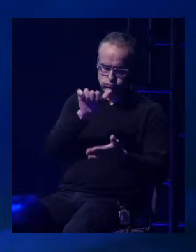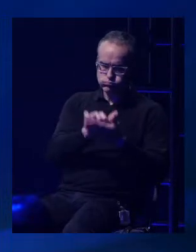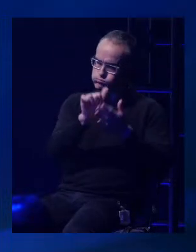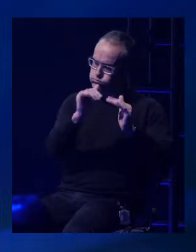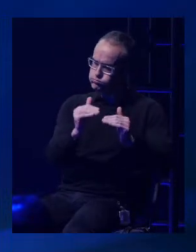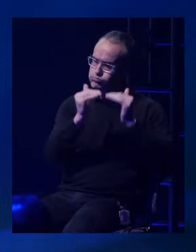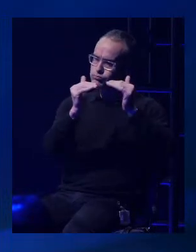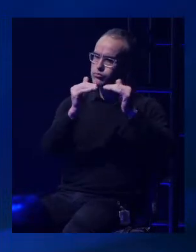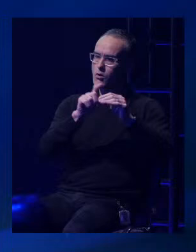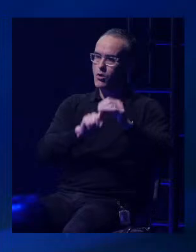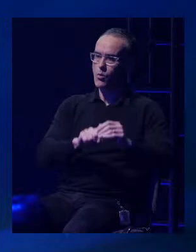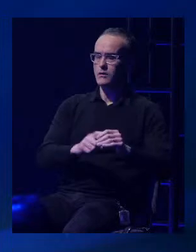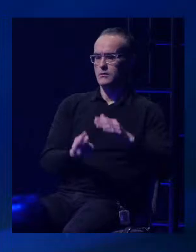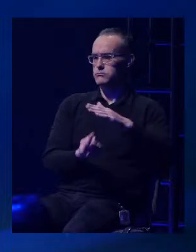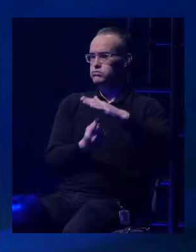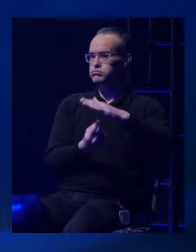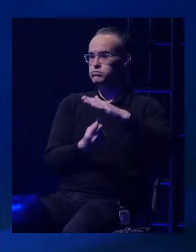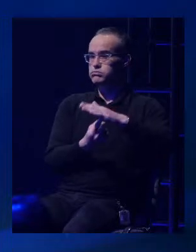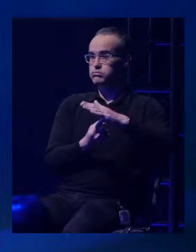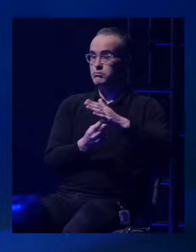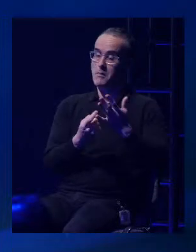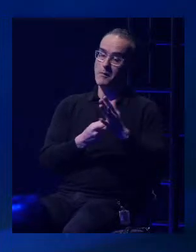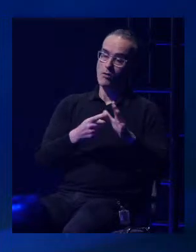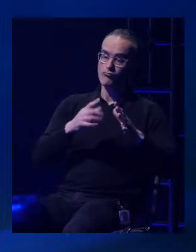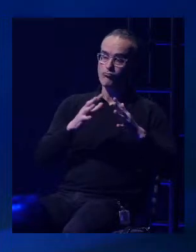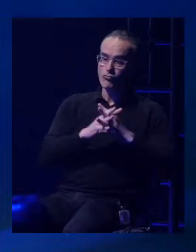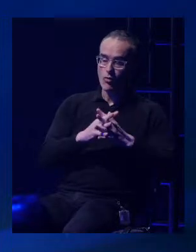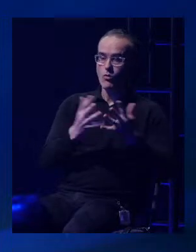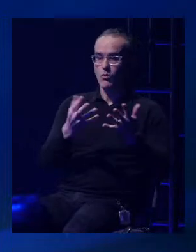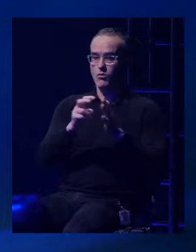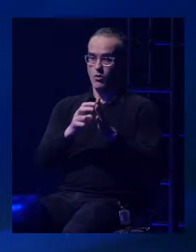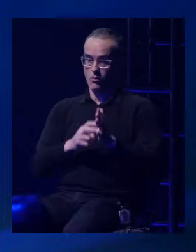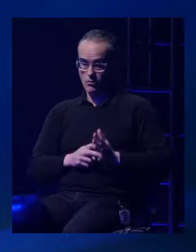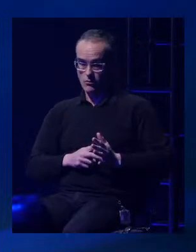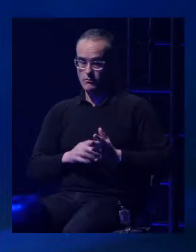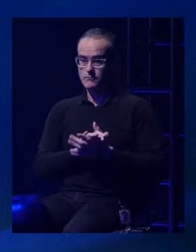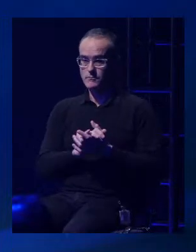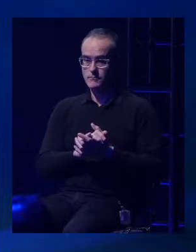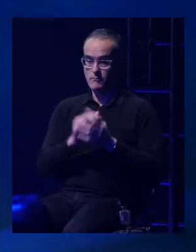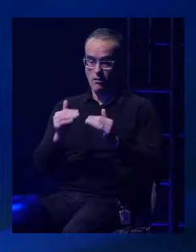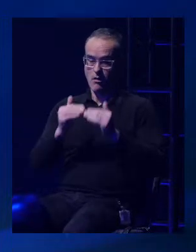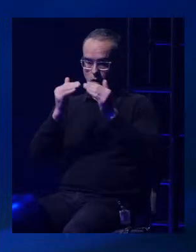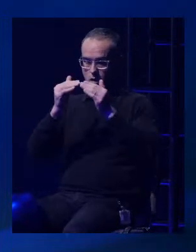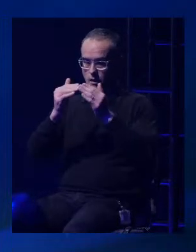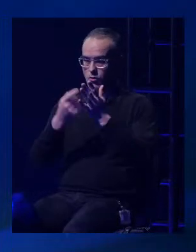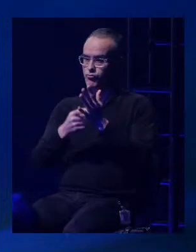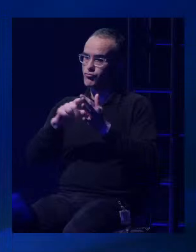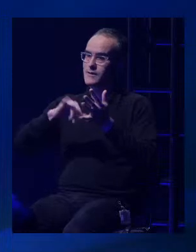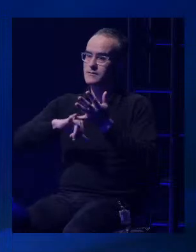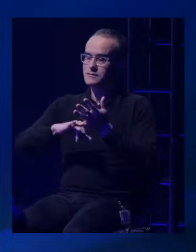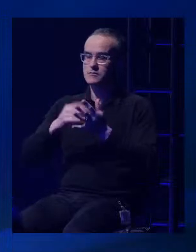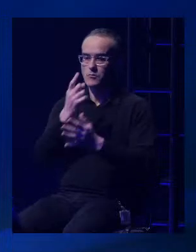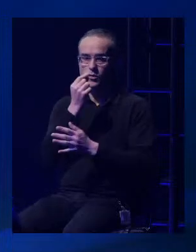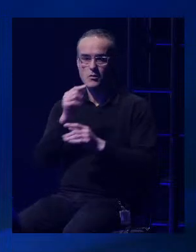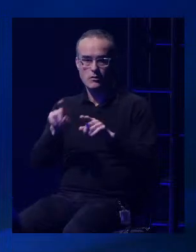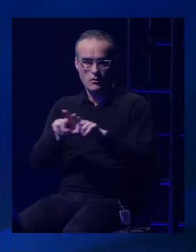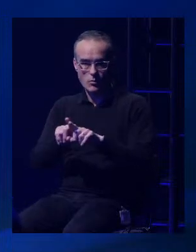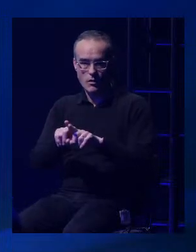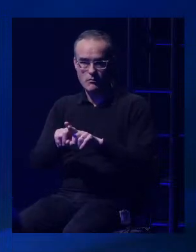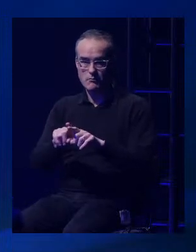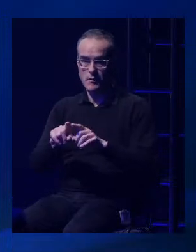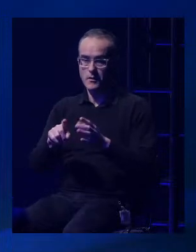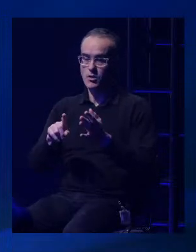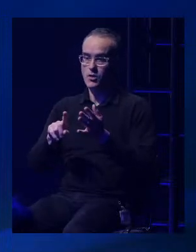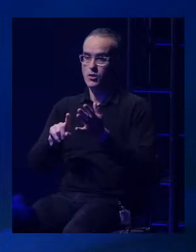can is most important, be that raw or log. Capturing the highest resolution possible is also very important too, be that